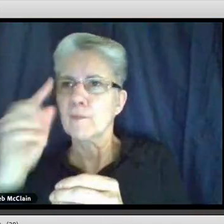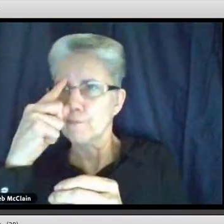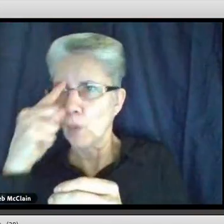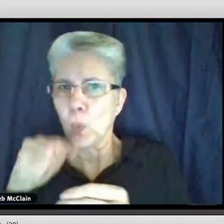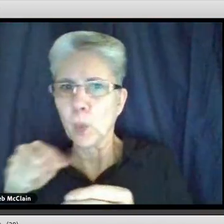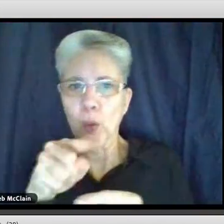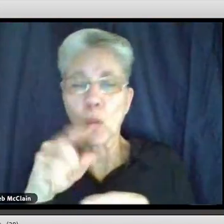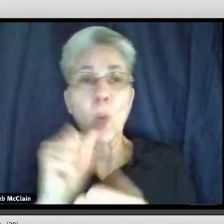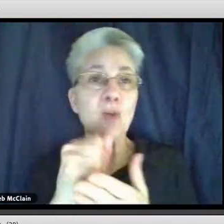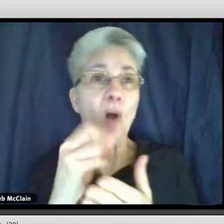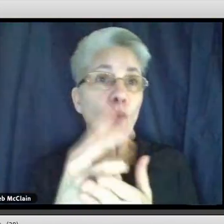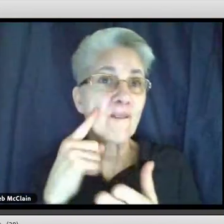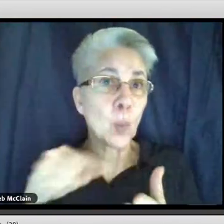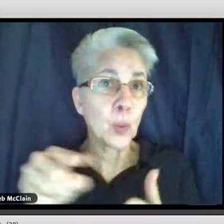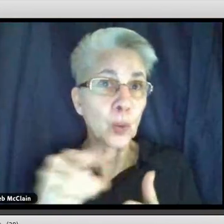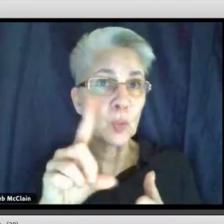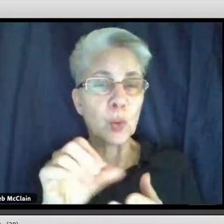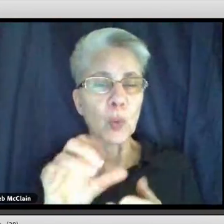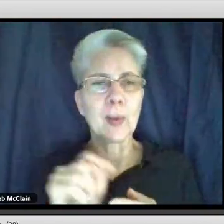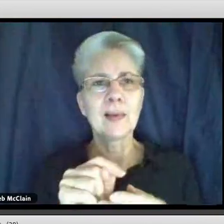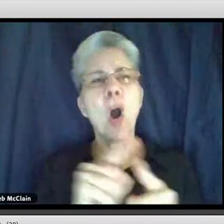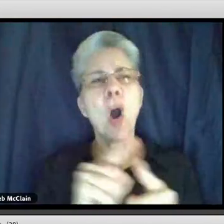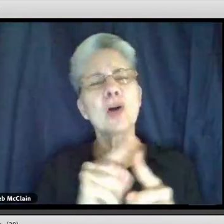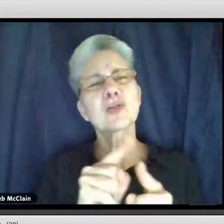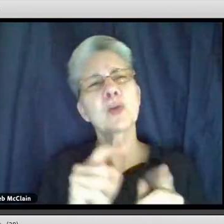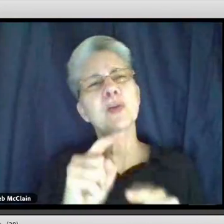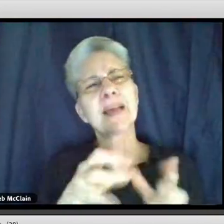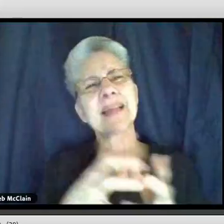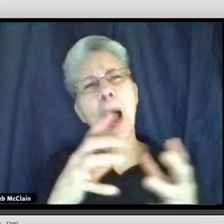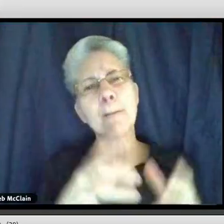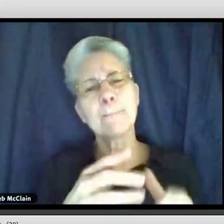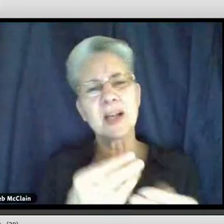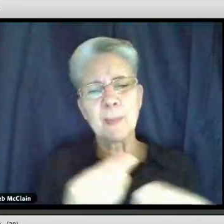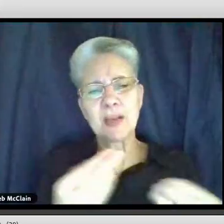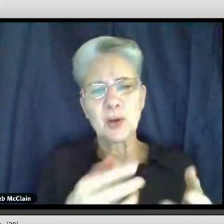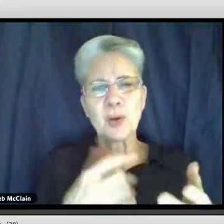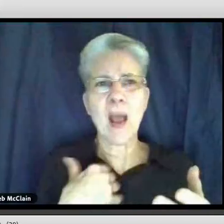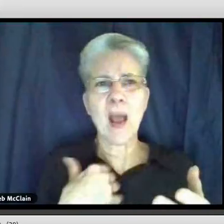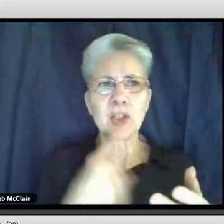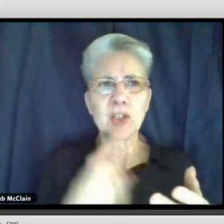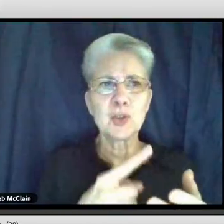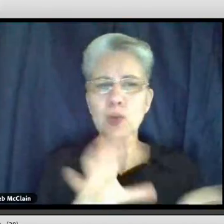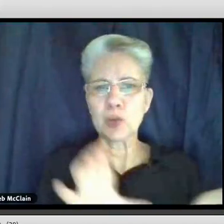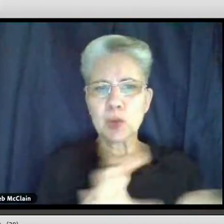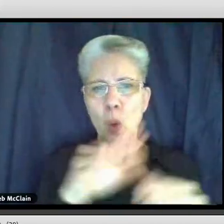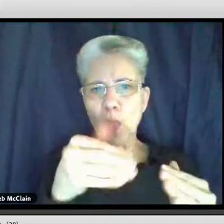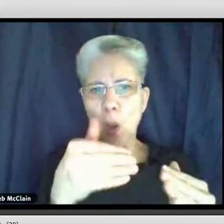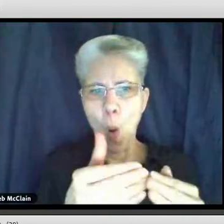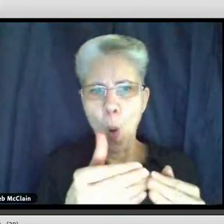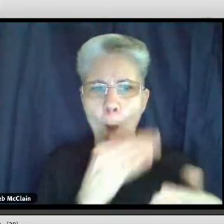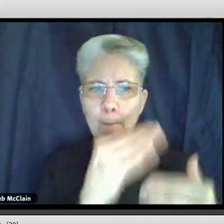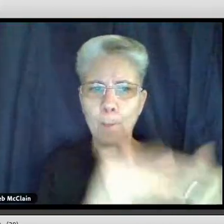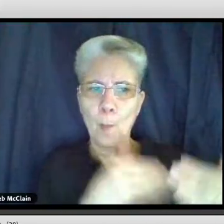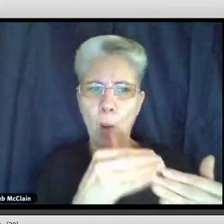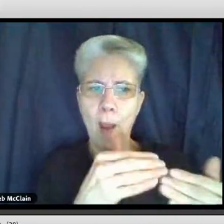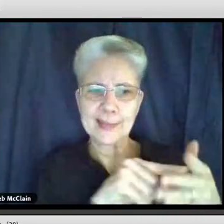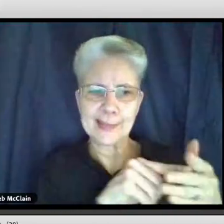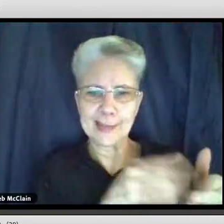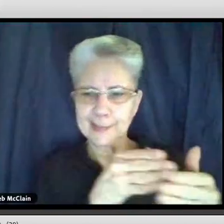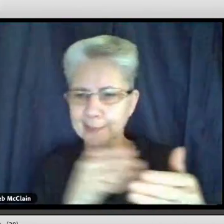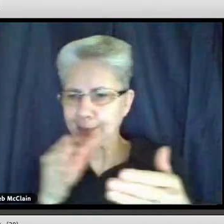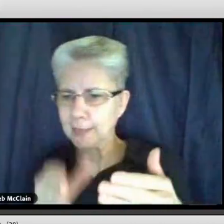And it also, again, would depend on how much material you're actually talking about having to take through the entire process. You